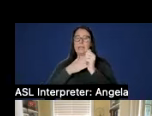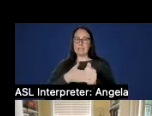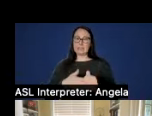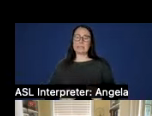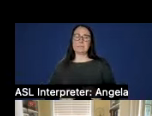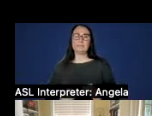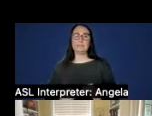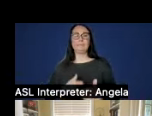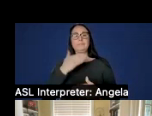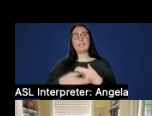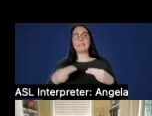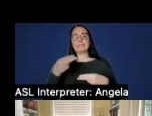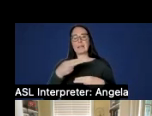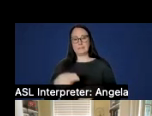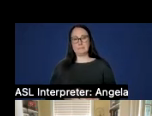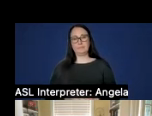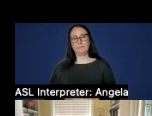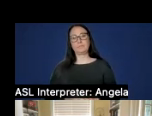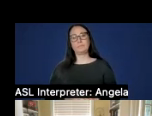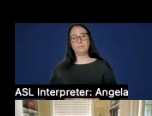Next slide, please, Deb.